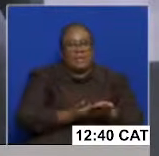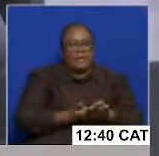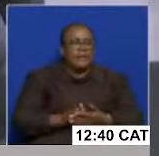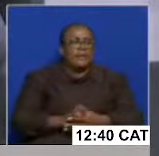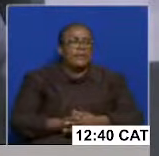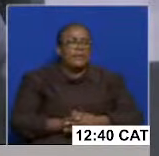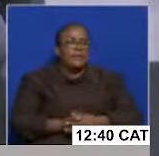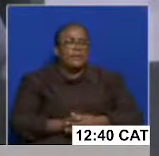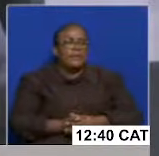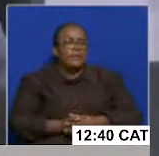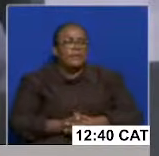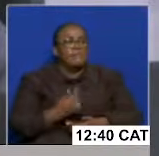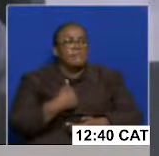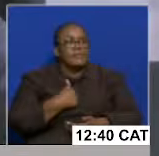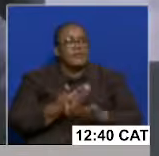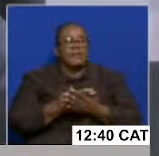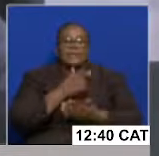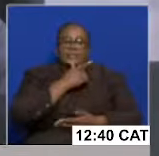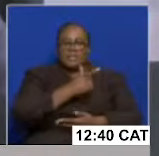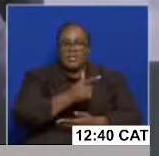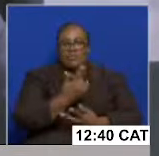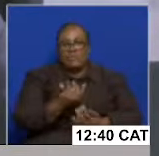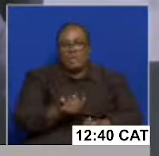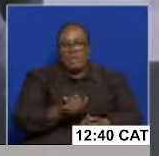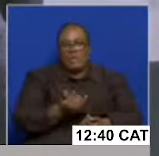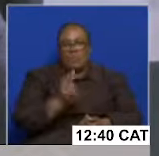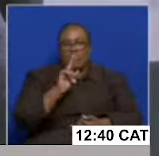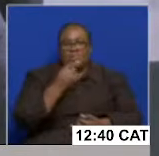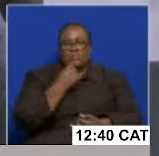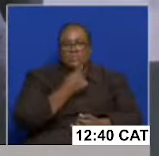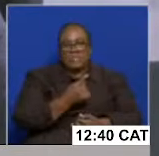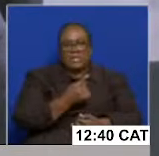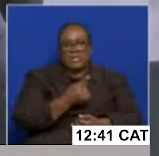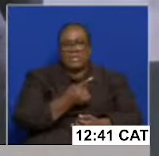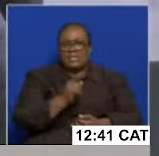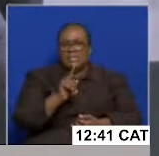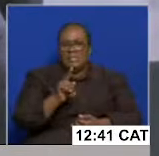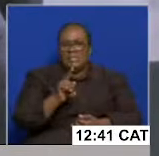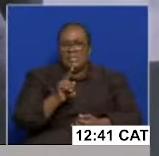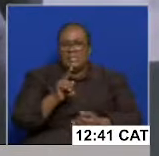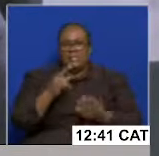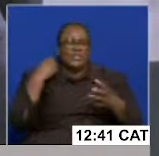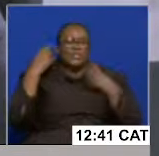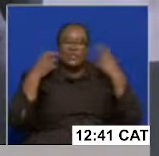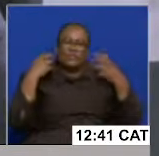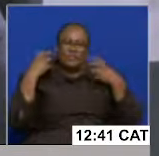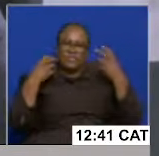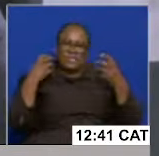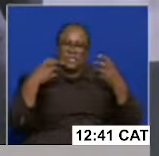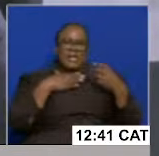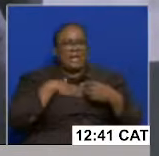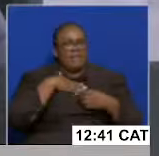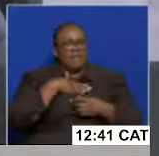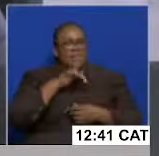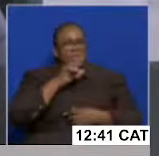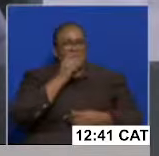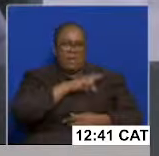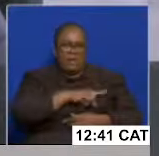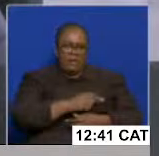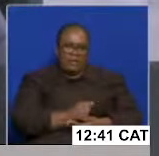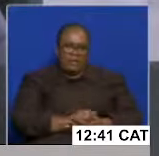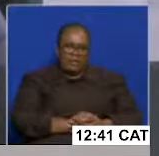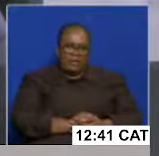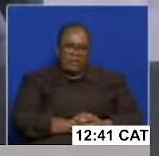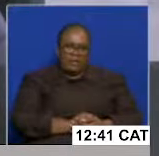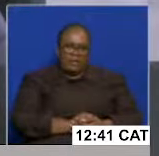Witness K, that what you are saying does not make sense, and it seems like you are not being truthful to us. What you had in mind was